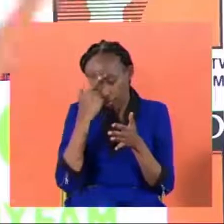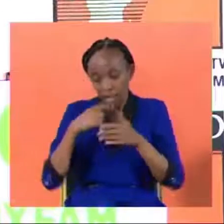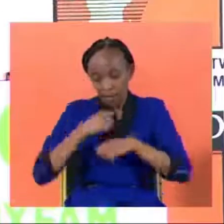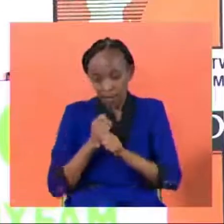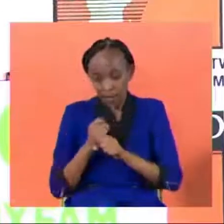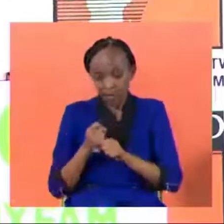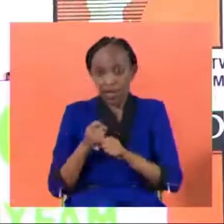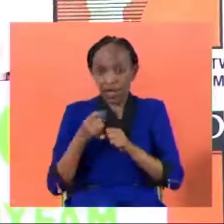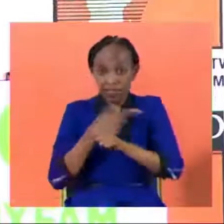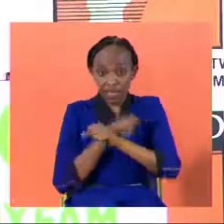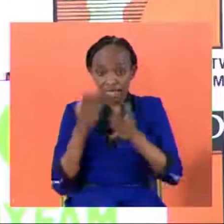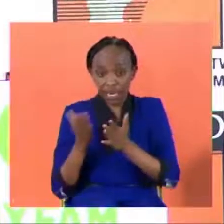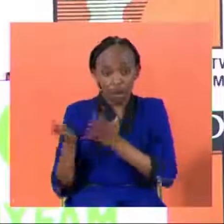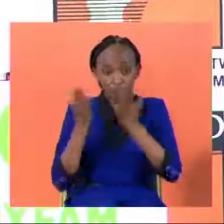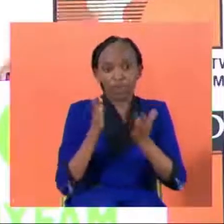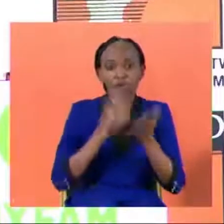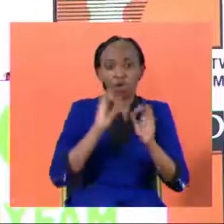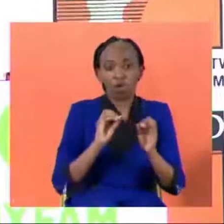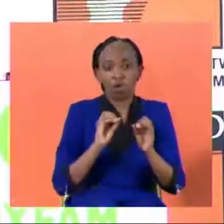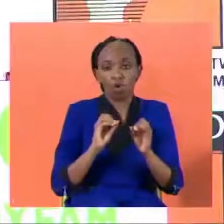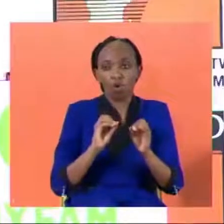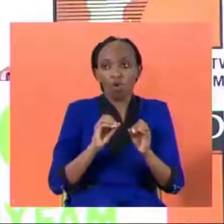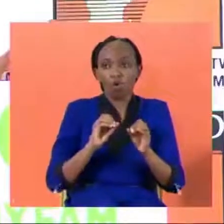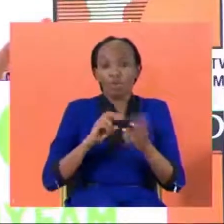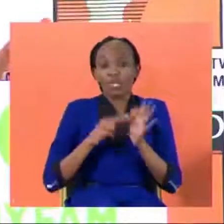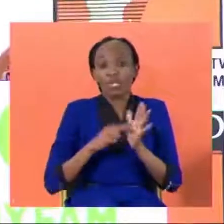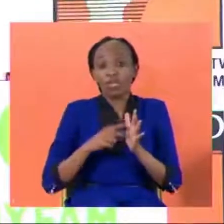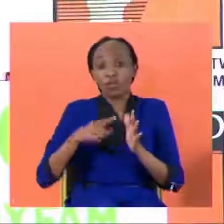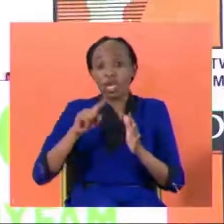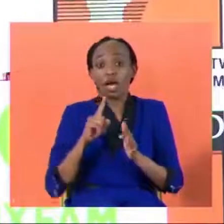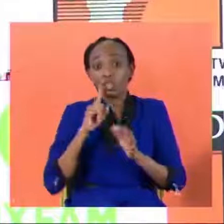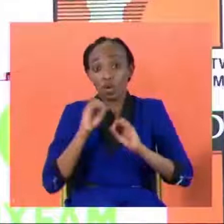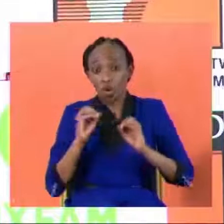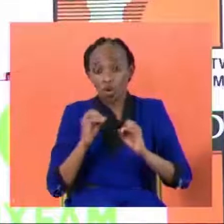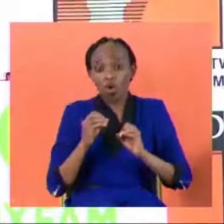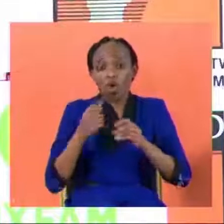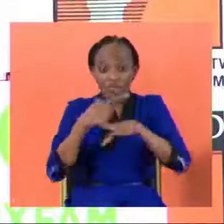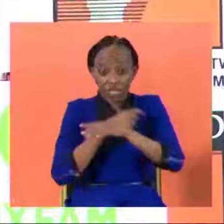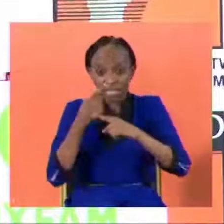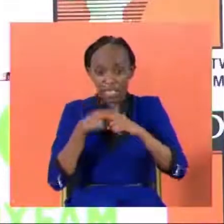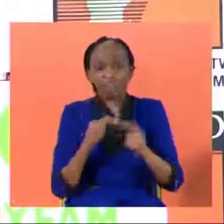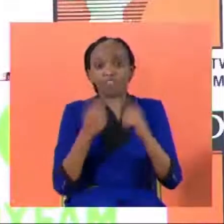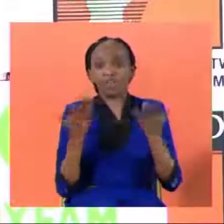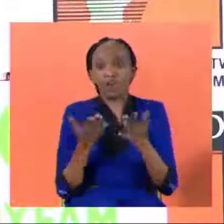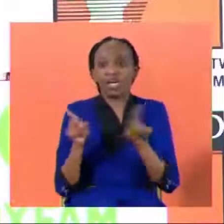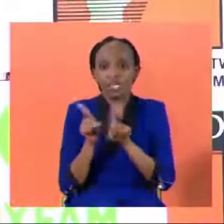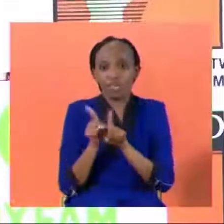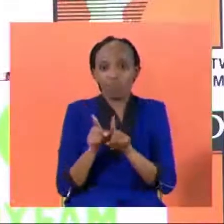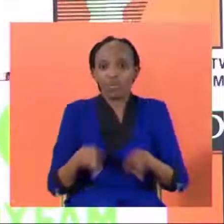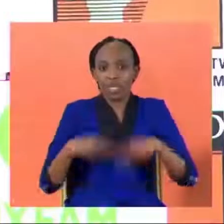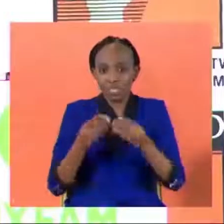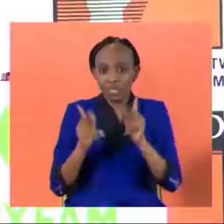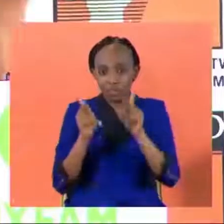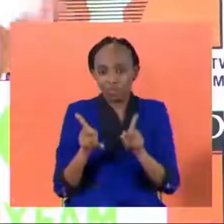they're no longer exporting anymore, so no one really is certain about where the vaccines are coming from. So holding power to account there, and also giving people a